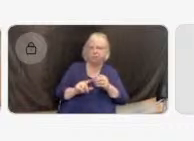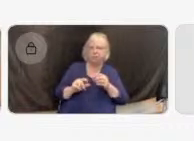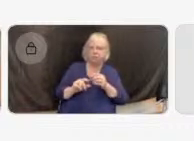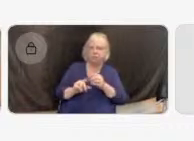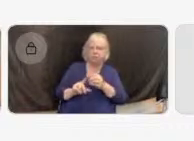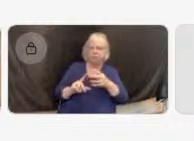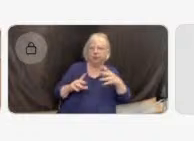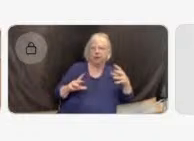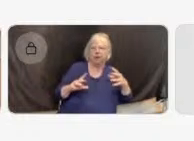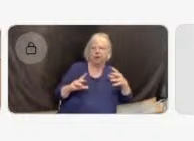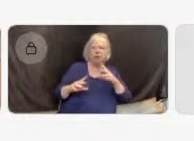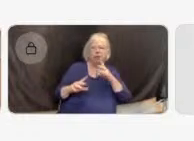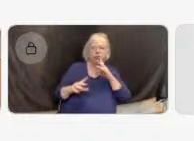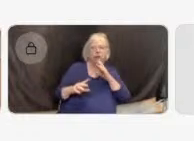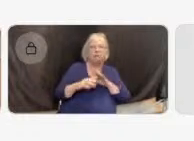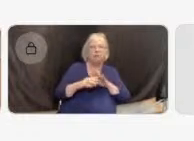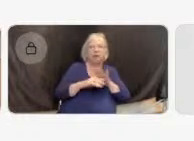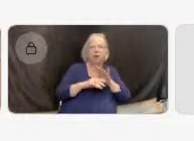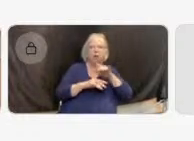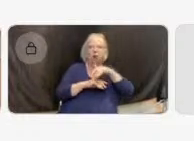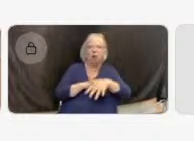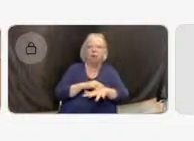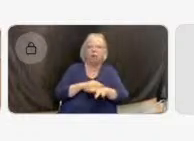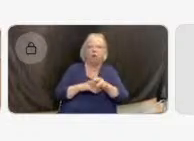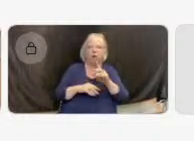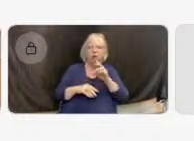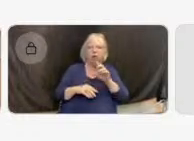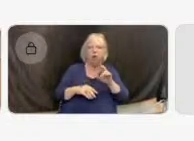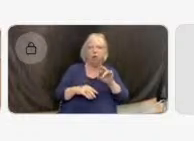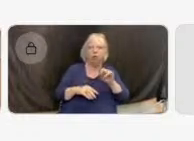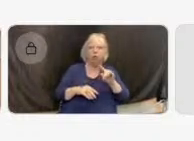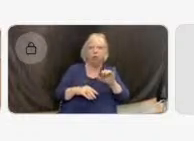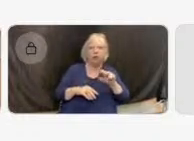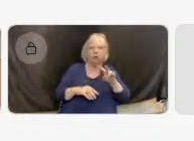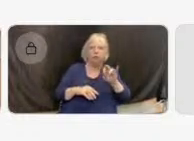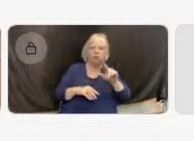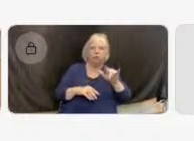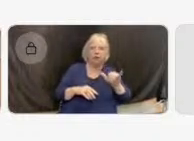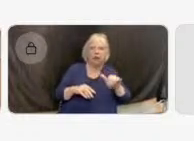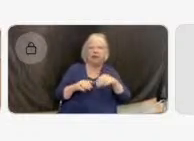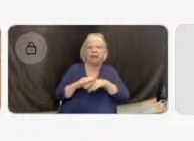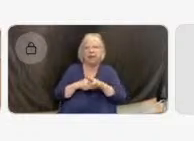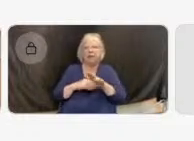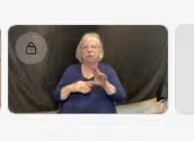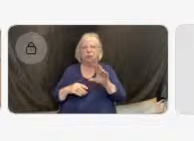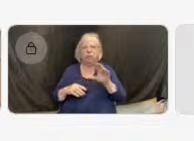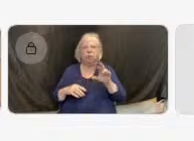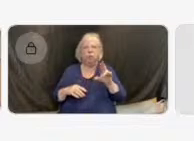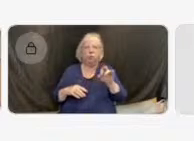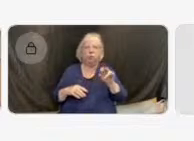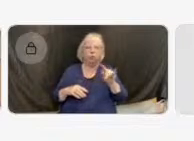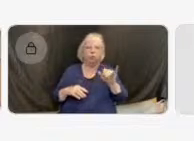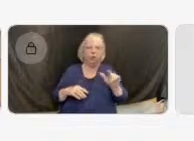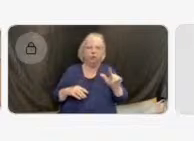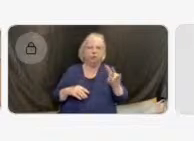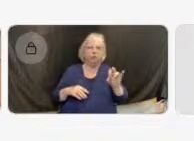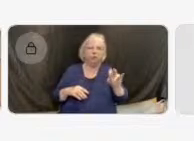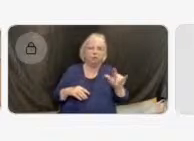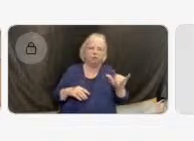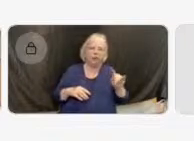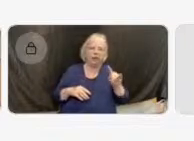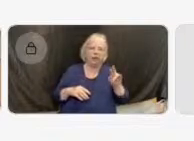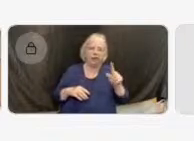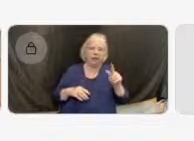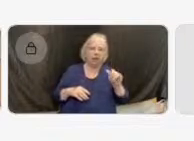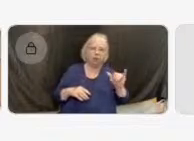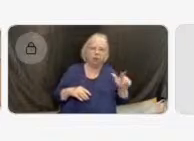over Crystal Valley into Crystal Valley Trail development area. We already know that flooding can occur in